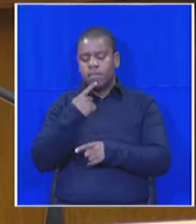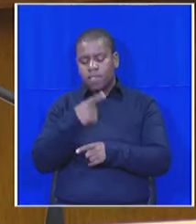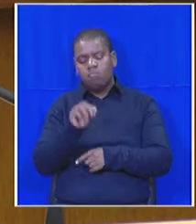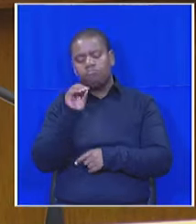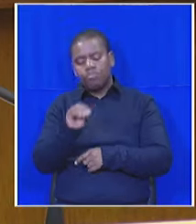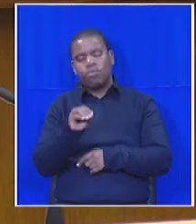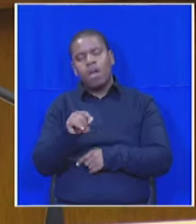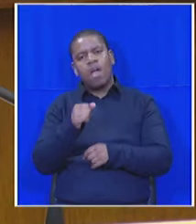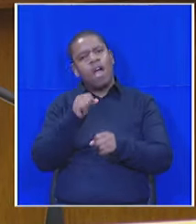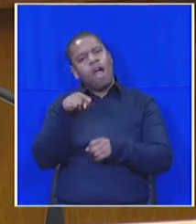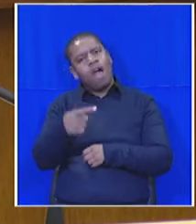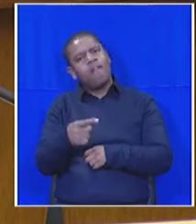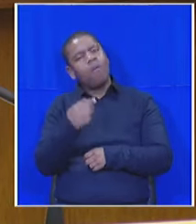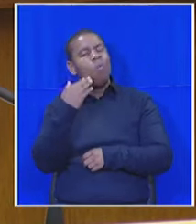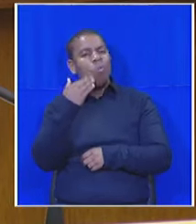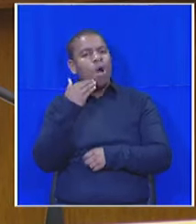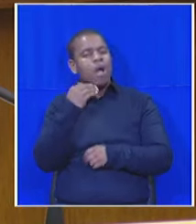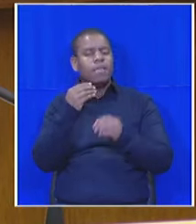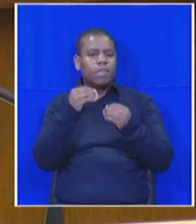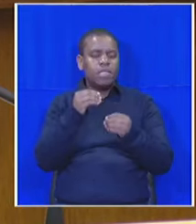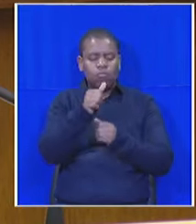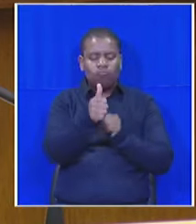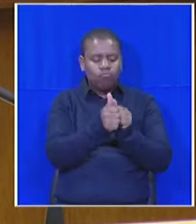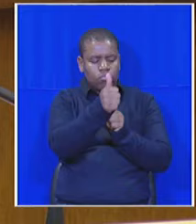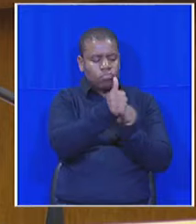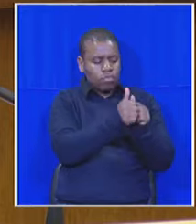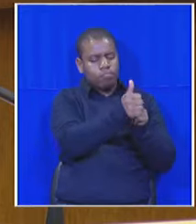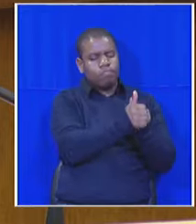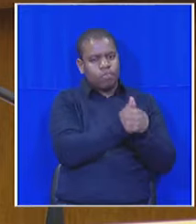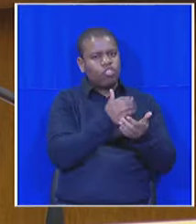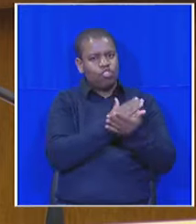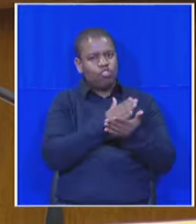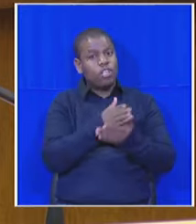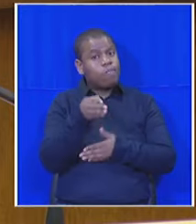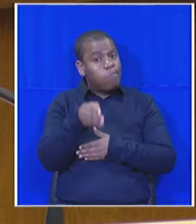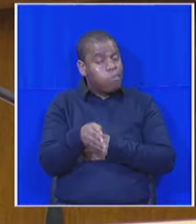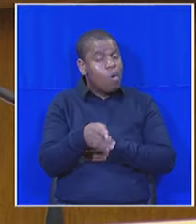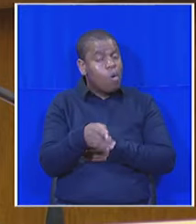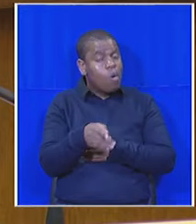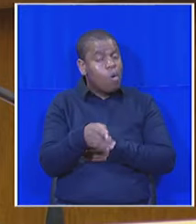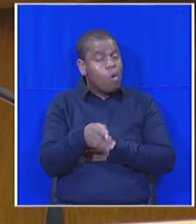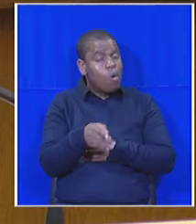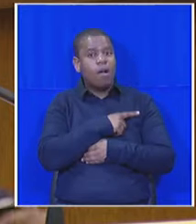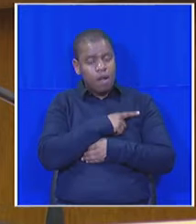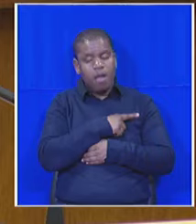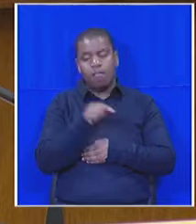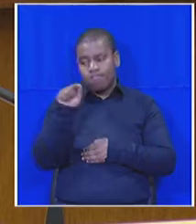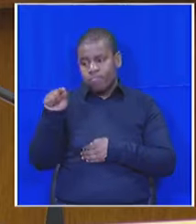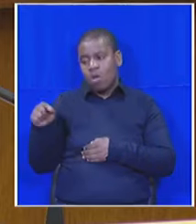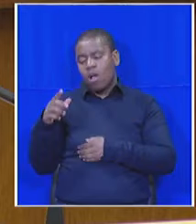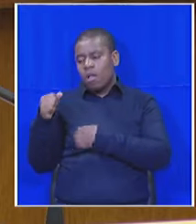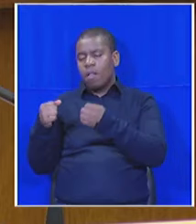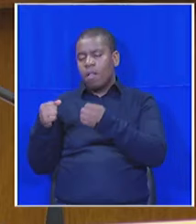mention the white other companies that have shares within Dinel because it belongs to them. That's